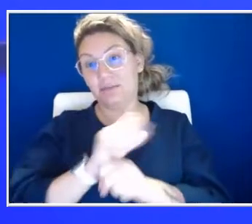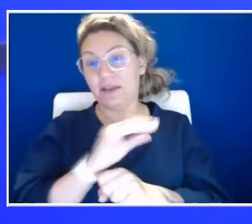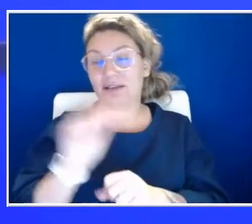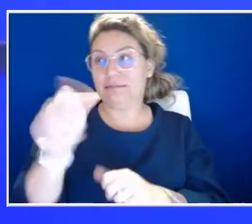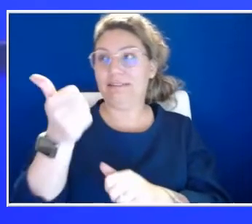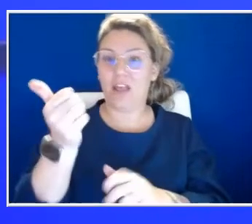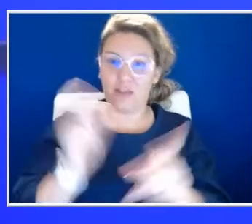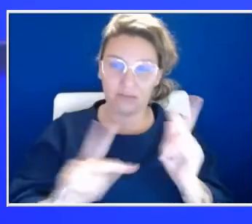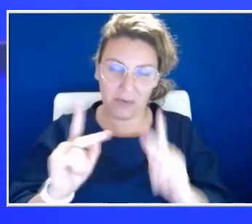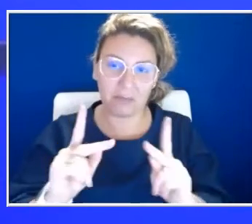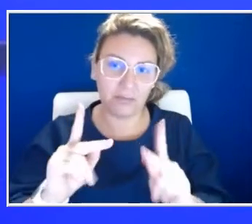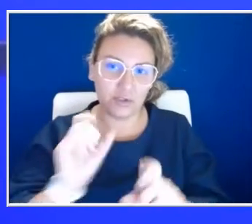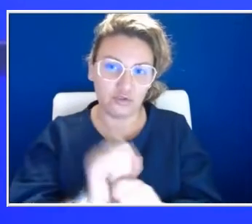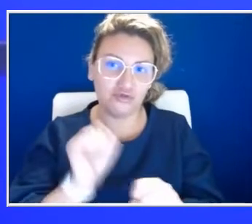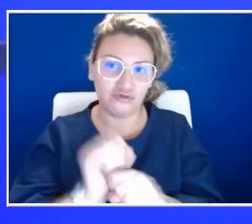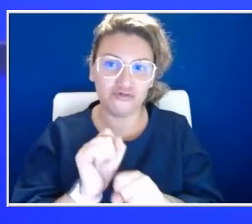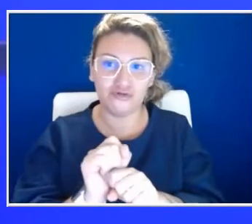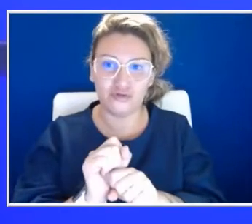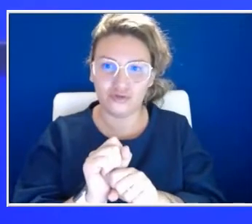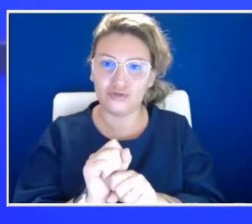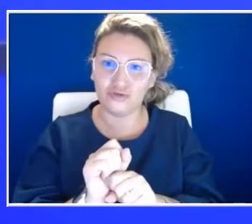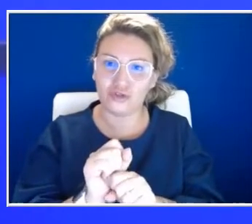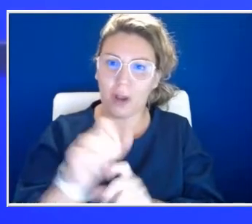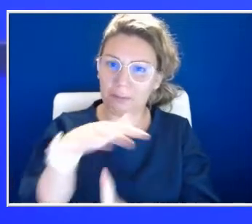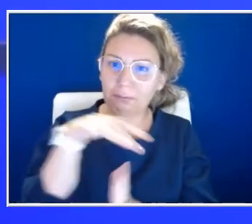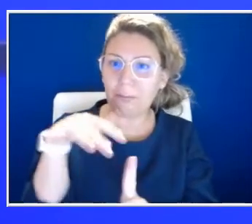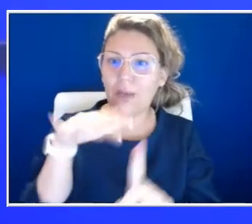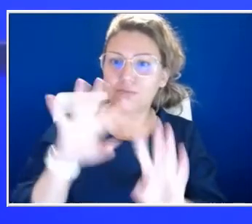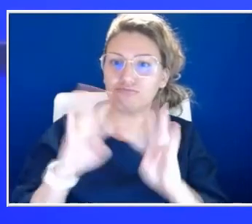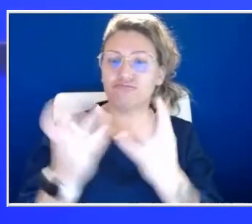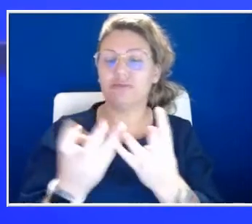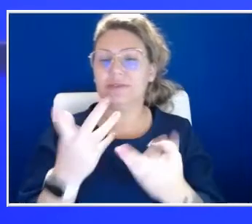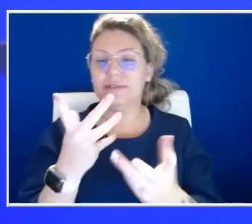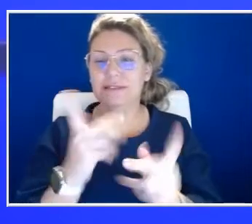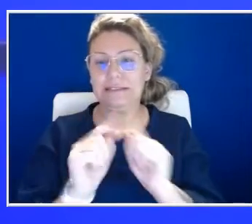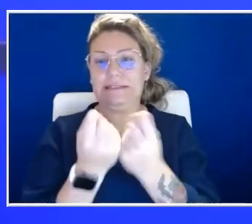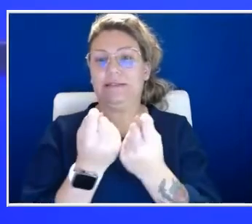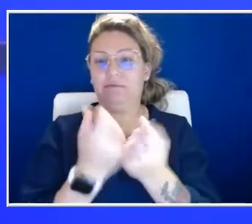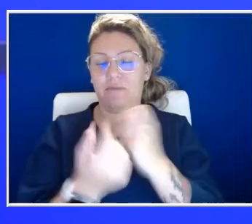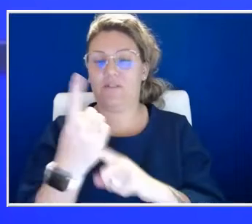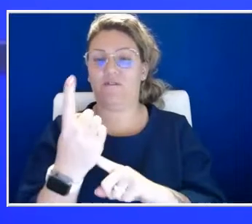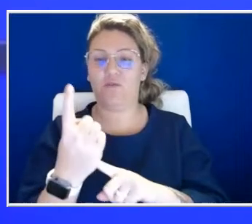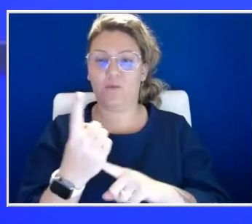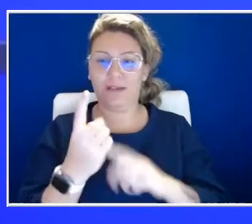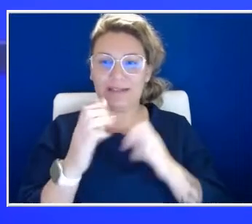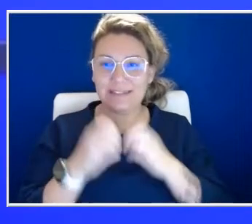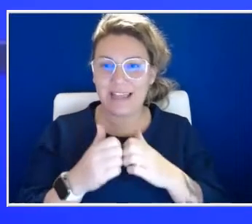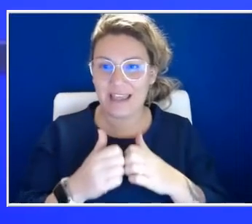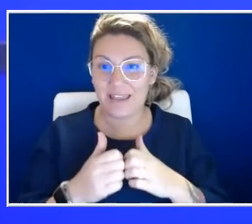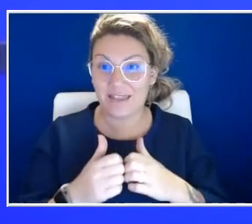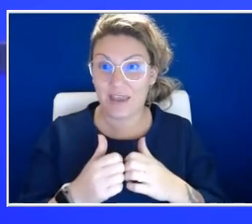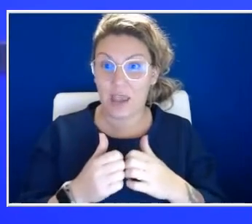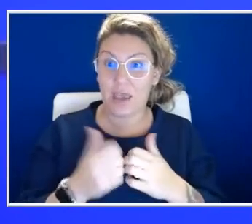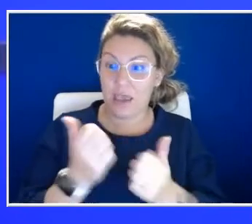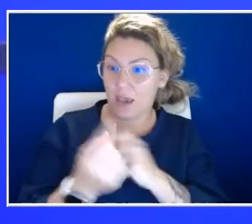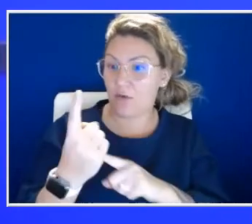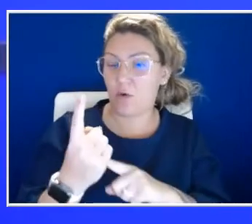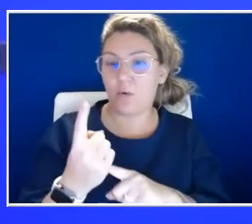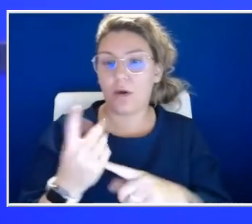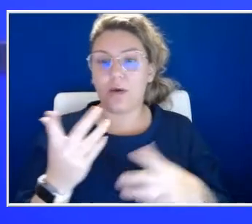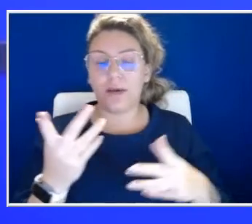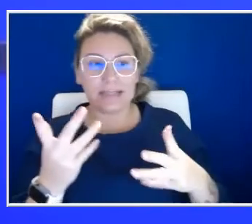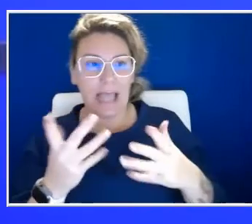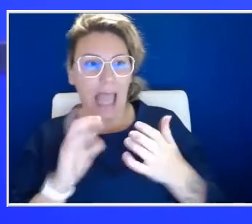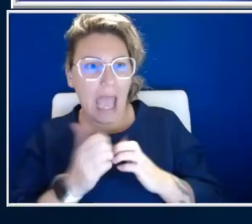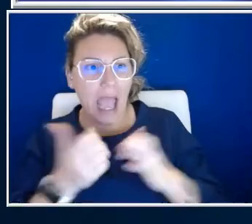well. And it's really important to get that team, everybody on the same page. I can tell you, everybody was, how can we do this? Now, how can't we do this? Which was